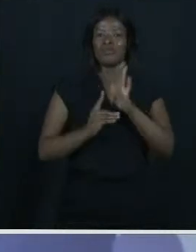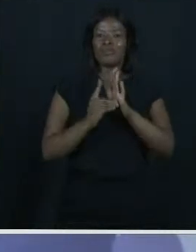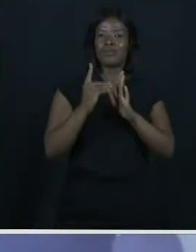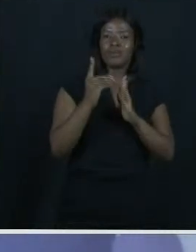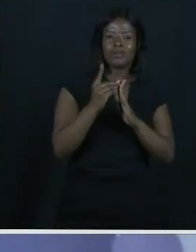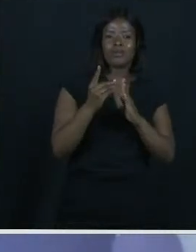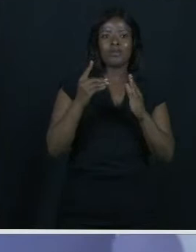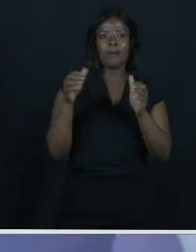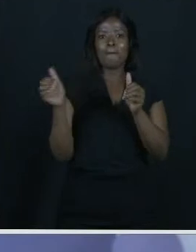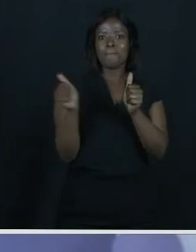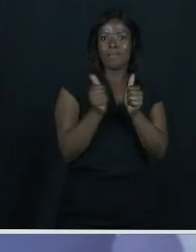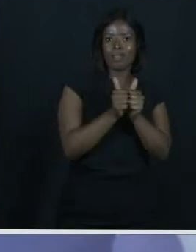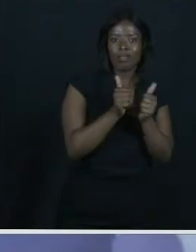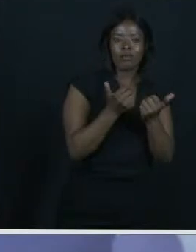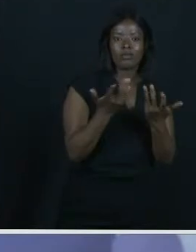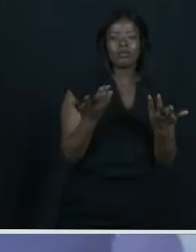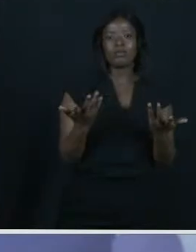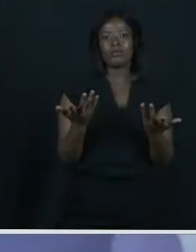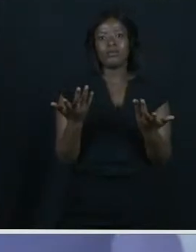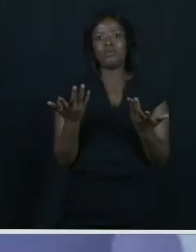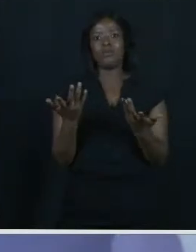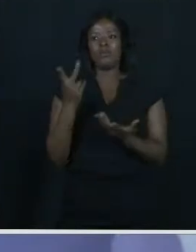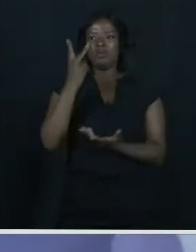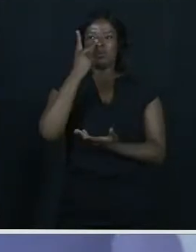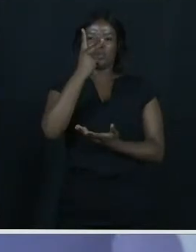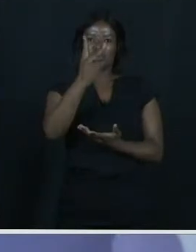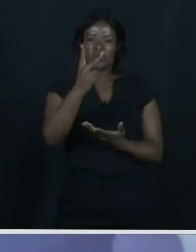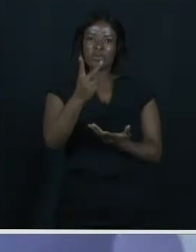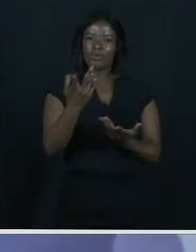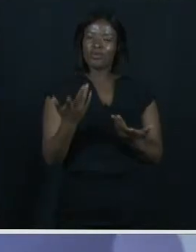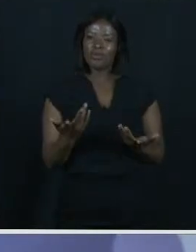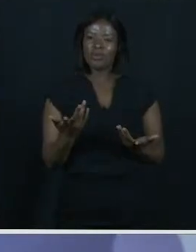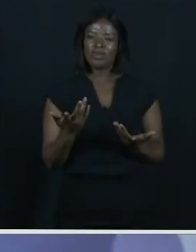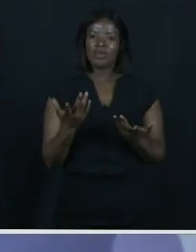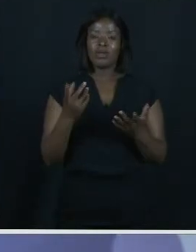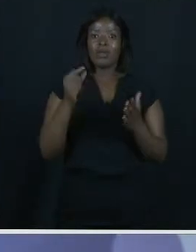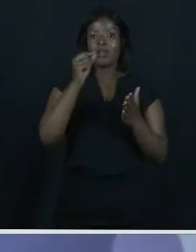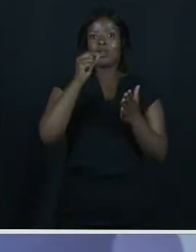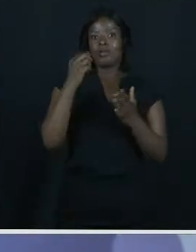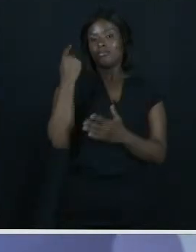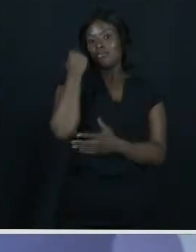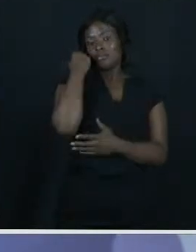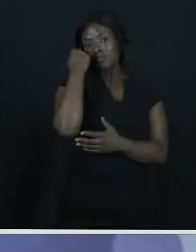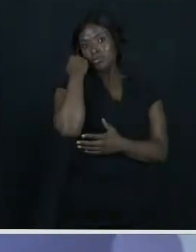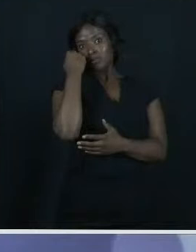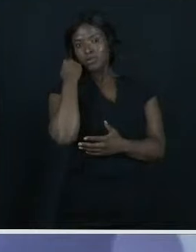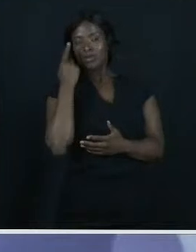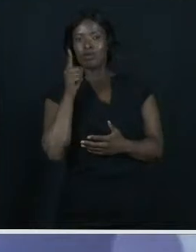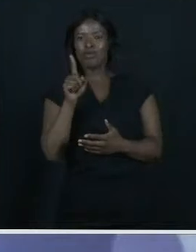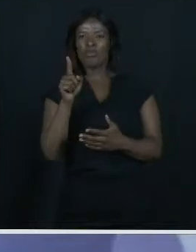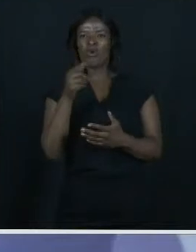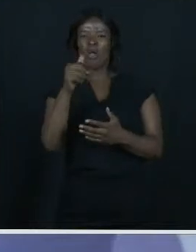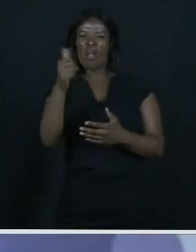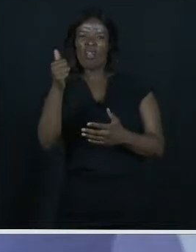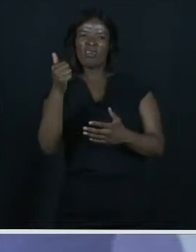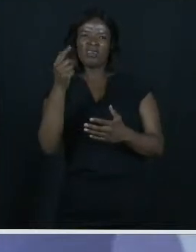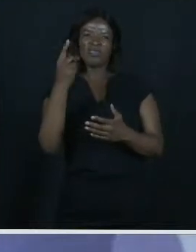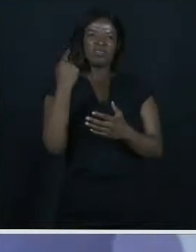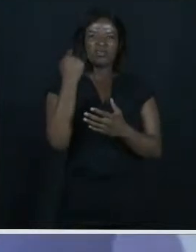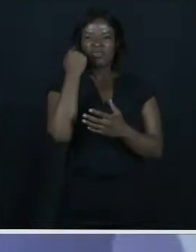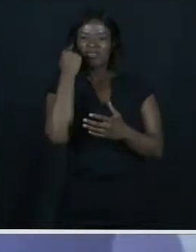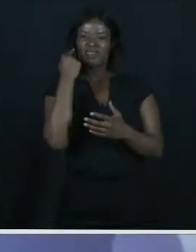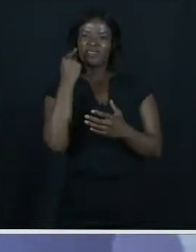development partners. I saw our Secretary General of the Commonwealth just entering in